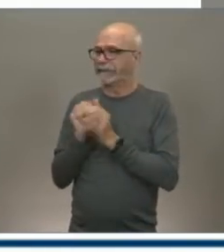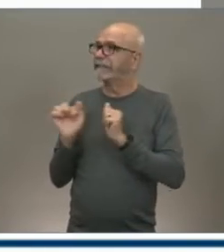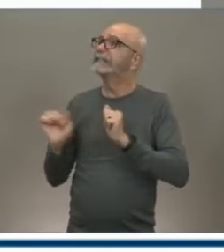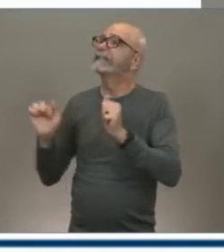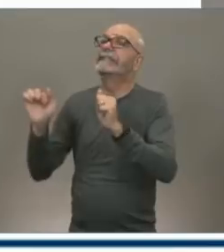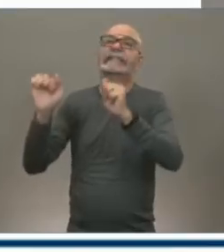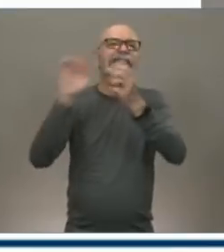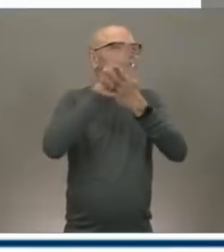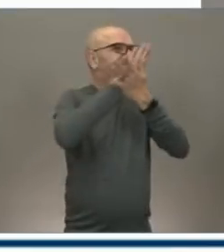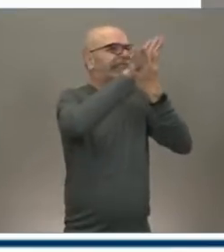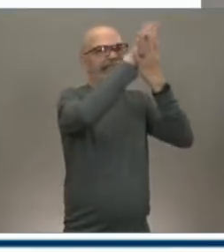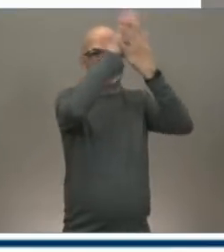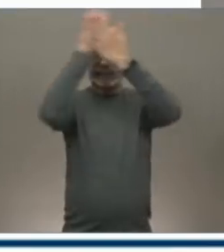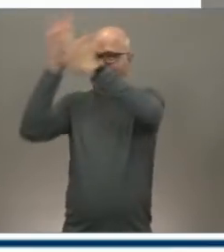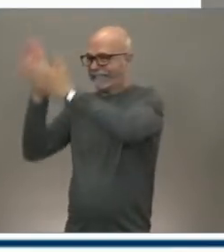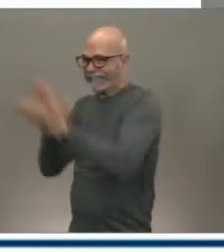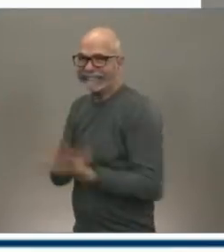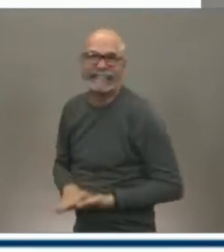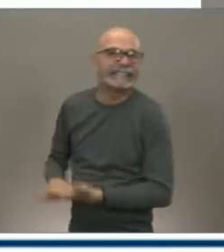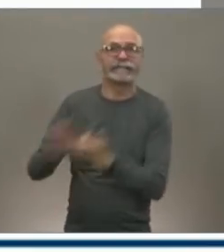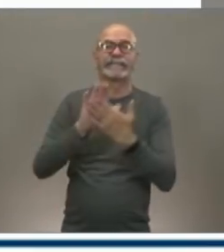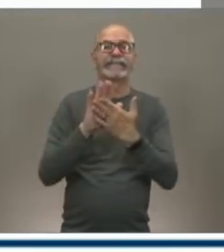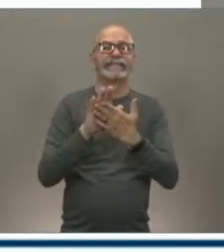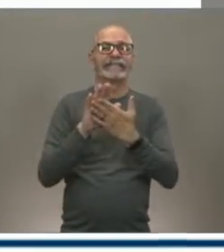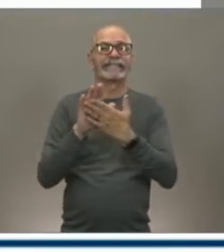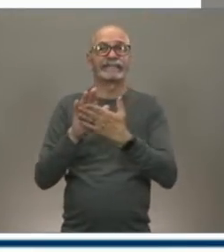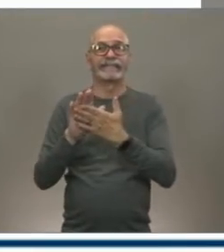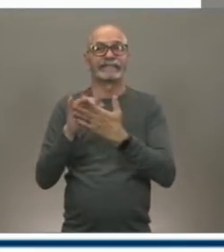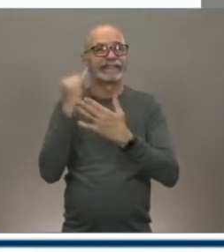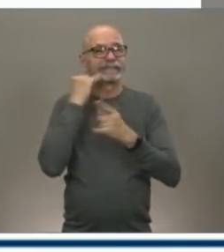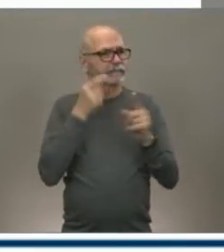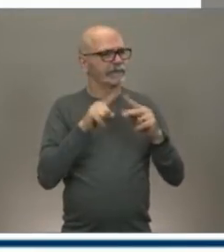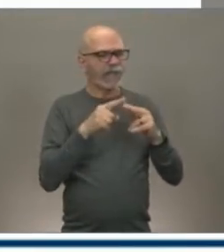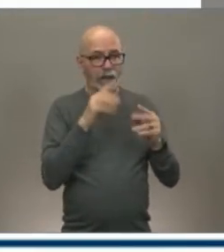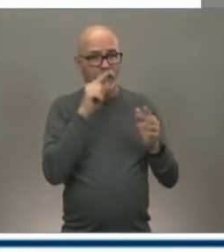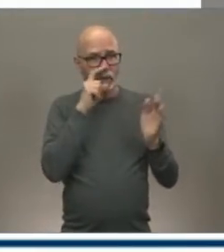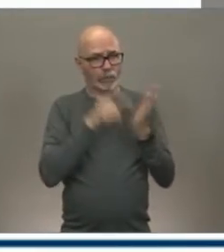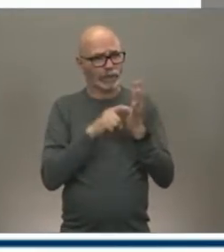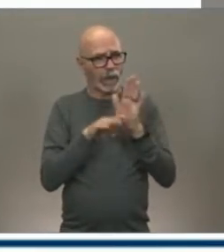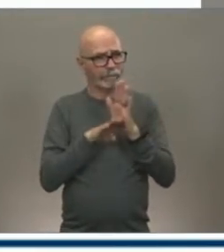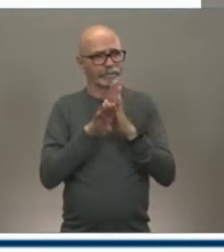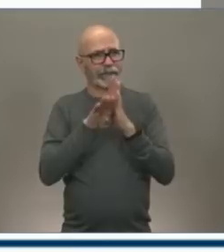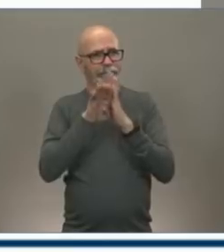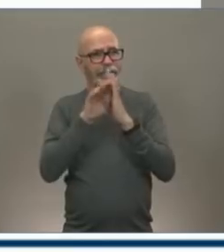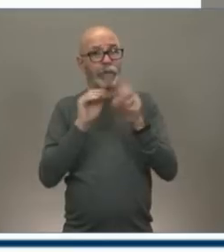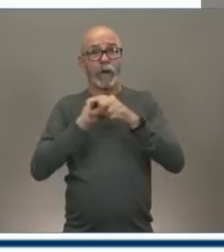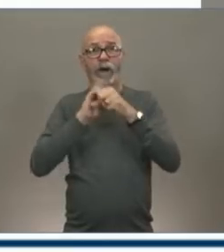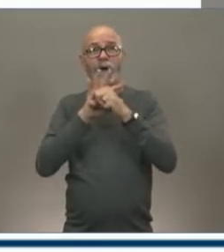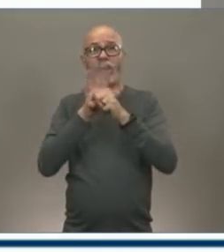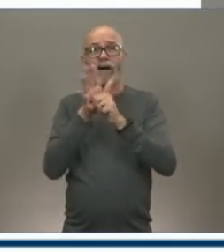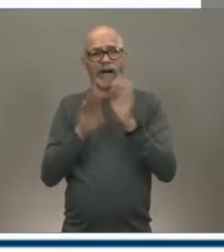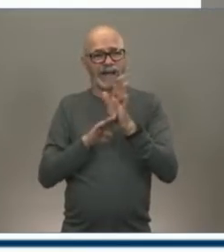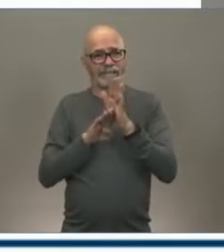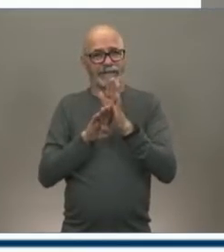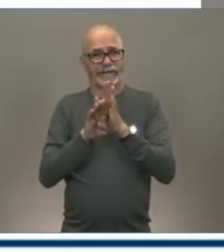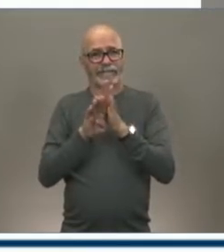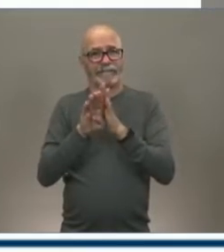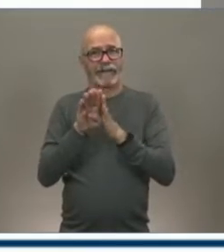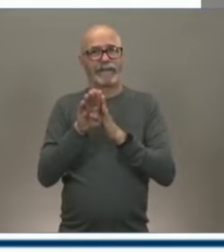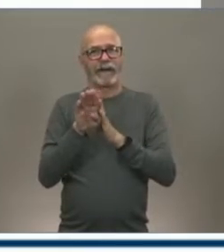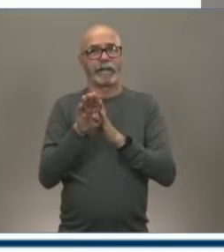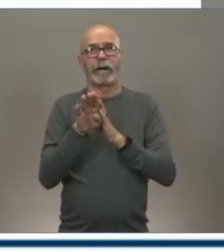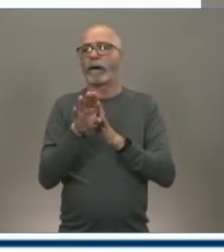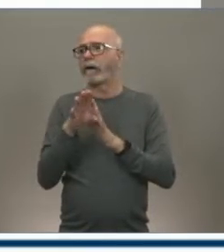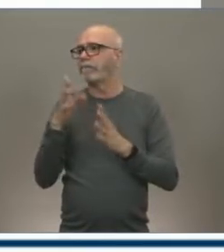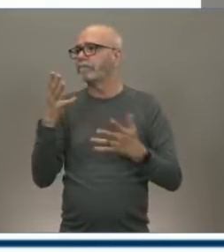surfaces. And if we do see increased virus activity, there's no guarantee that we may not get, even if we come through the second wave, that we may